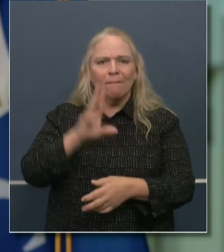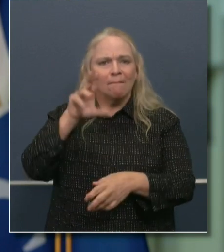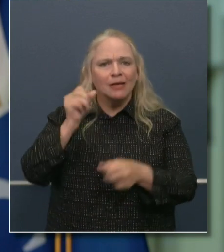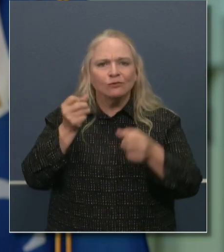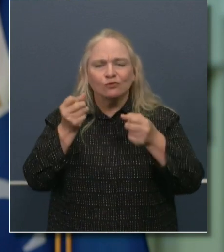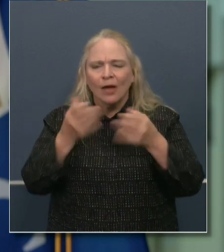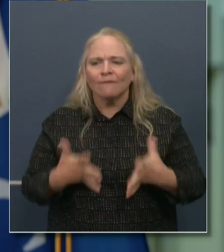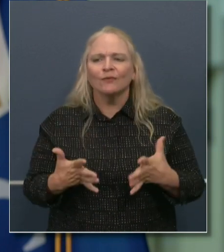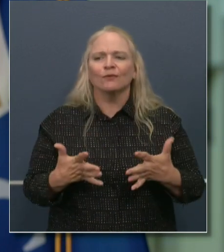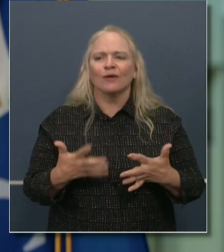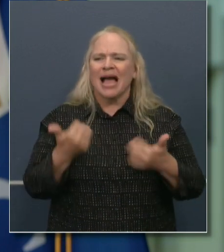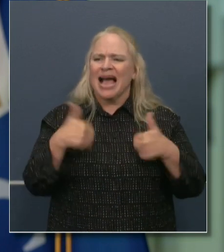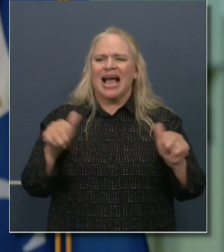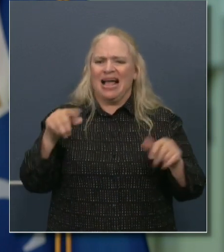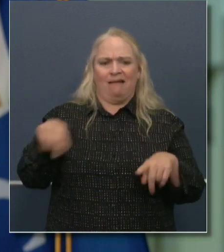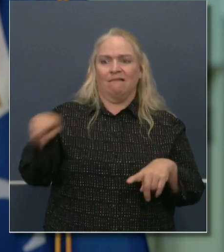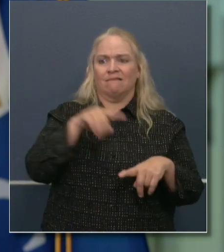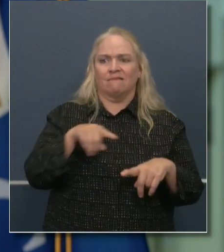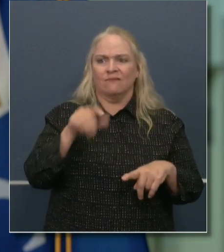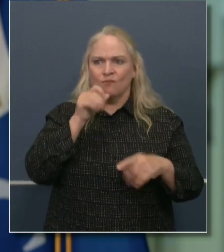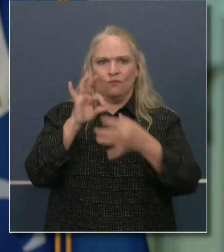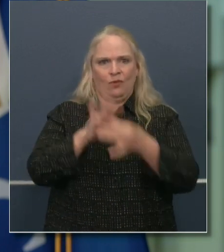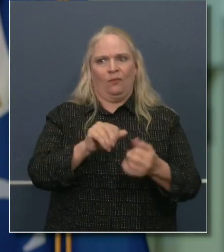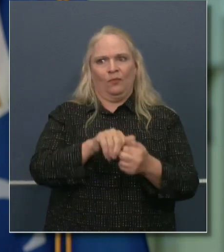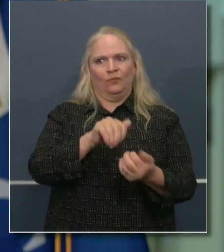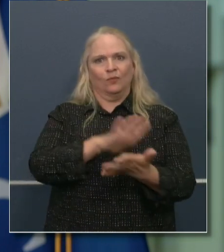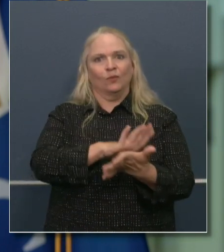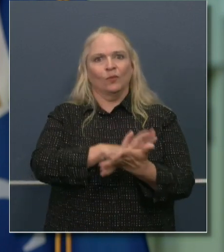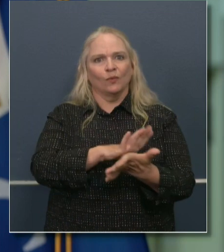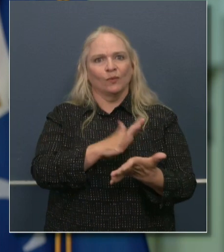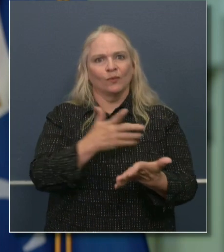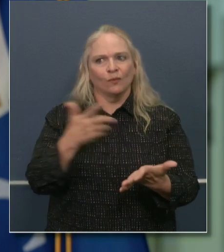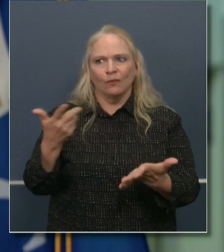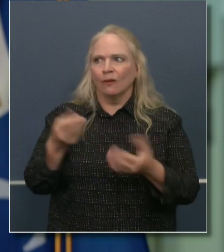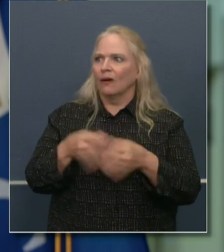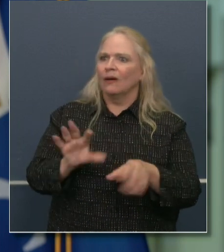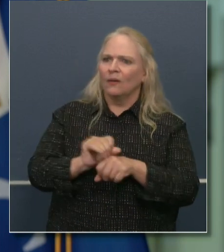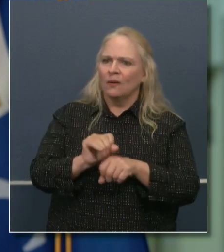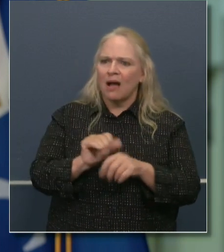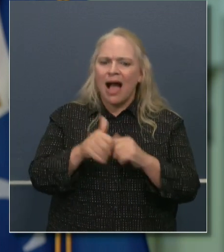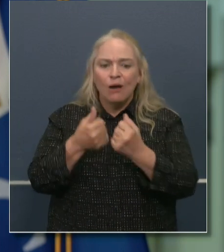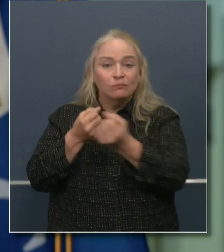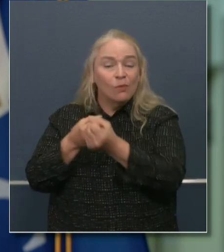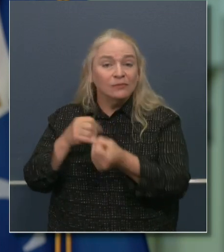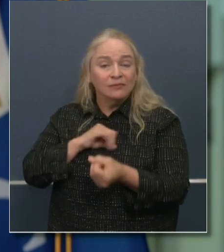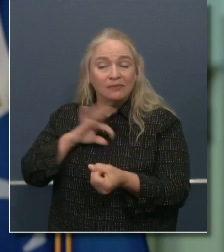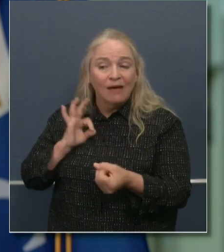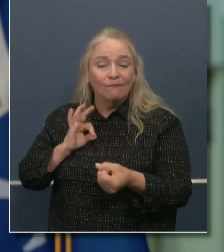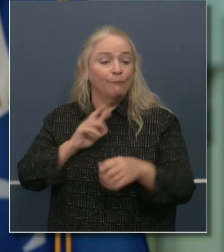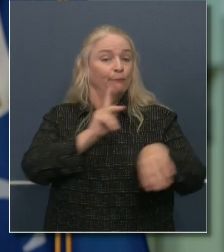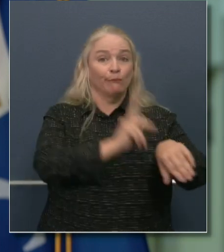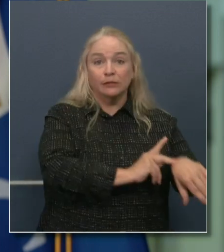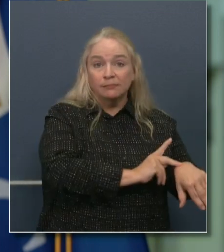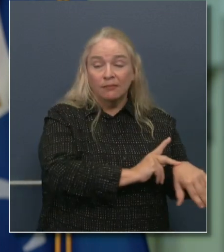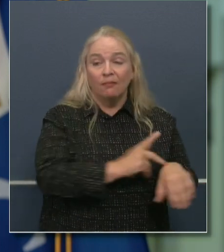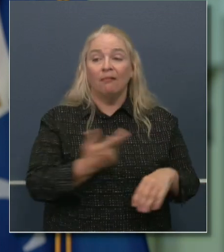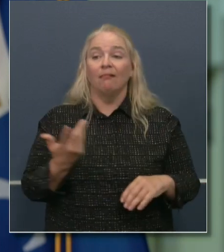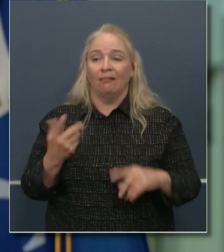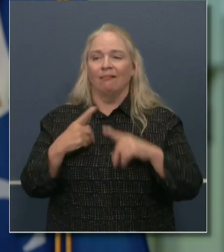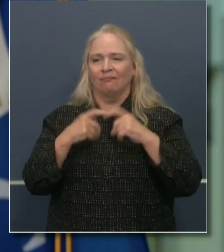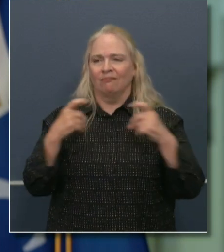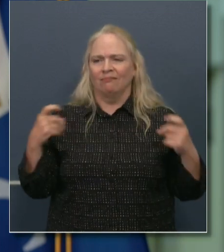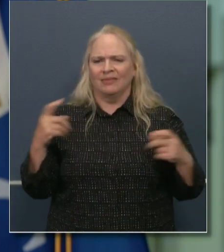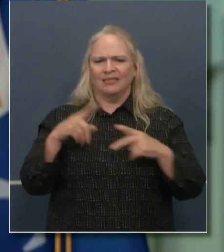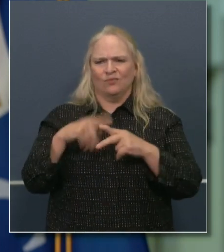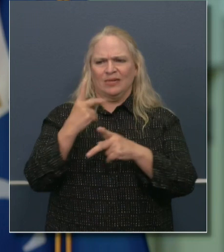all of those remarkable people from secretaries and principals that make our school systems work to keep